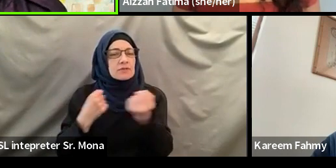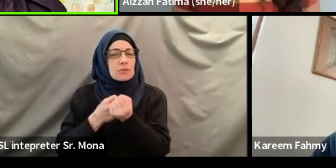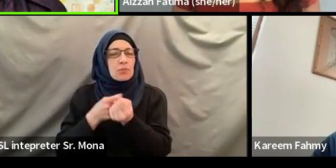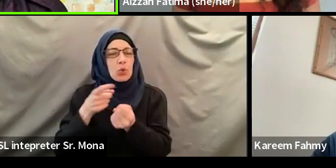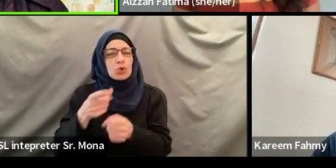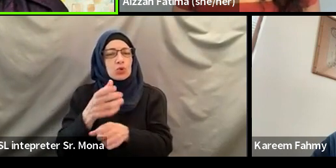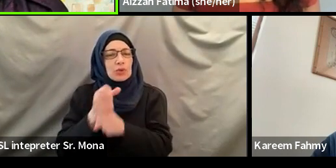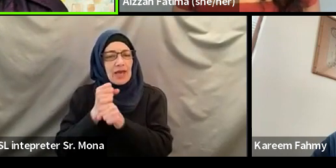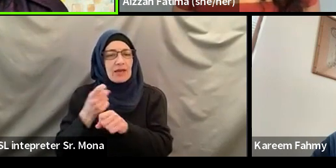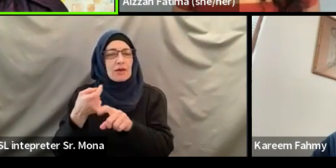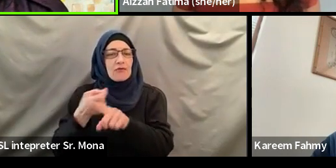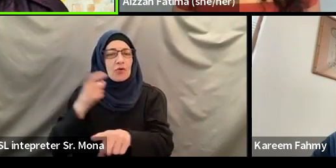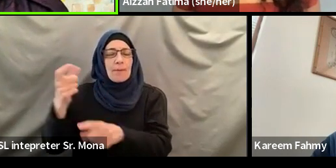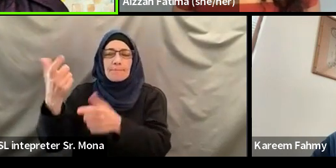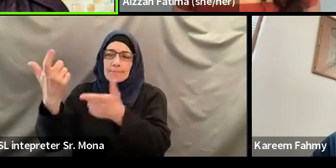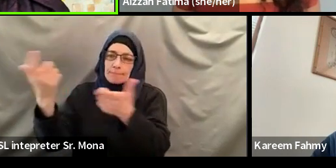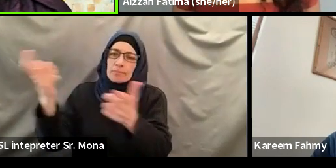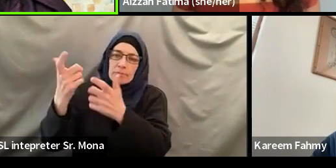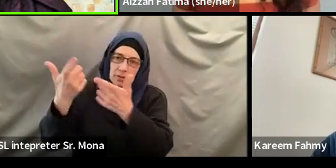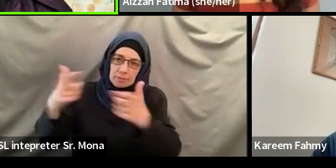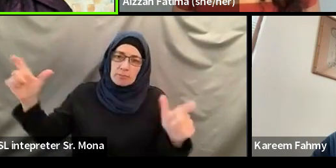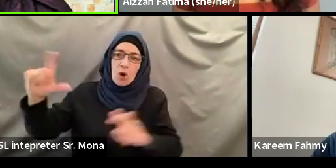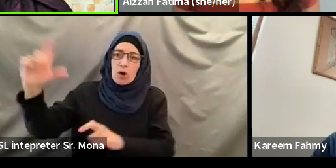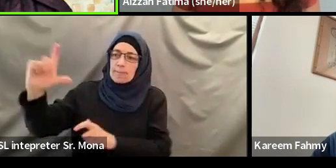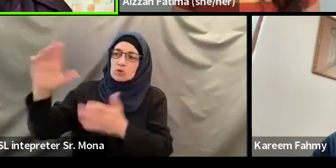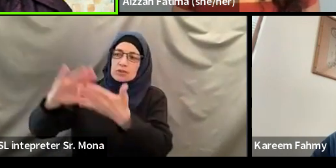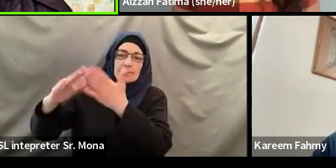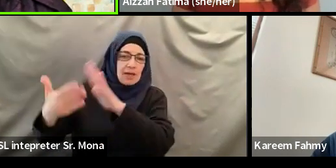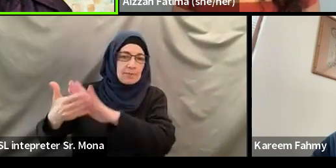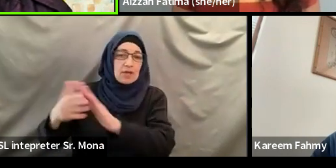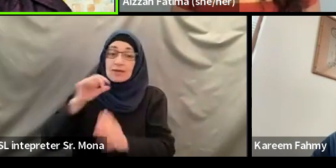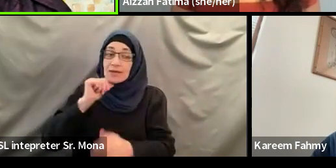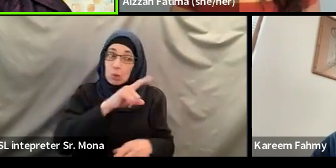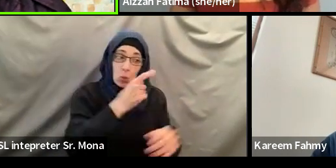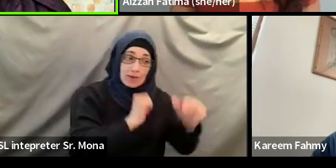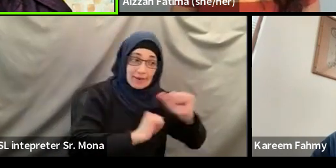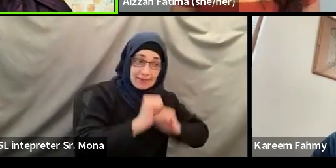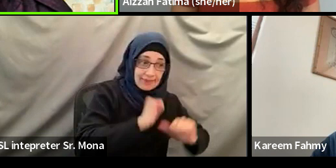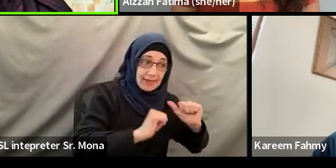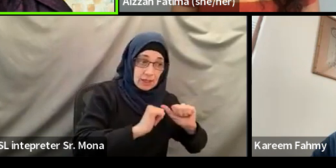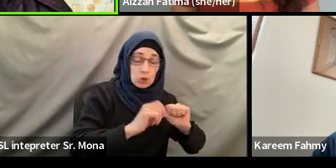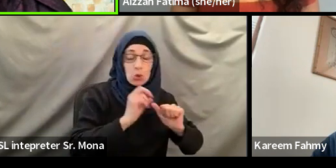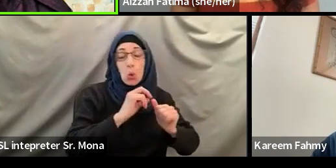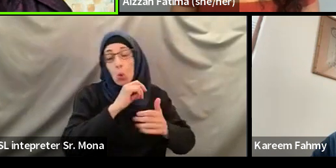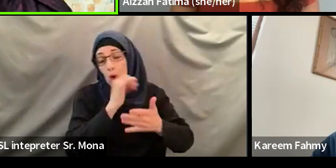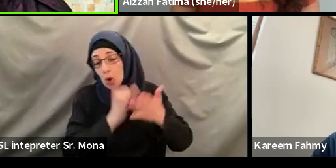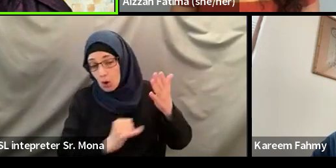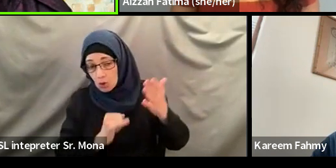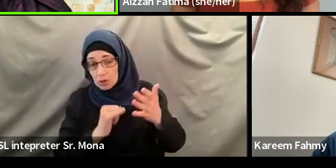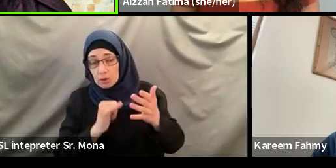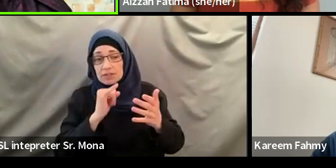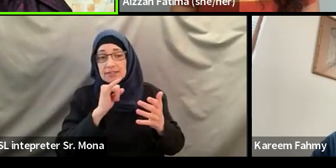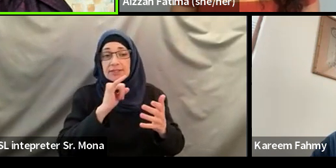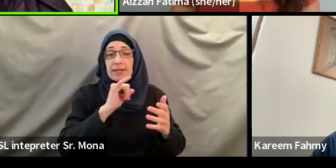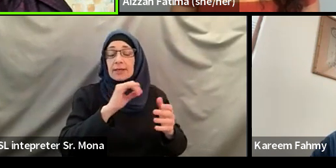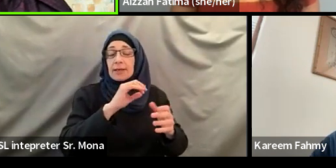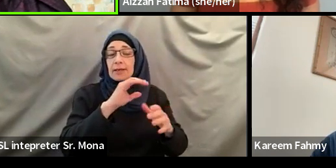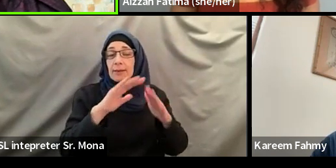Muslim communities that you're members of. So not just theater communities, not just artistic communities,